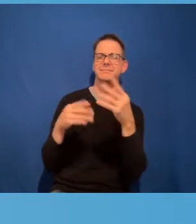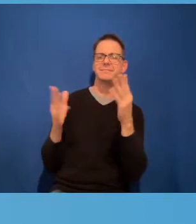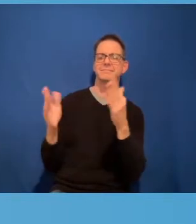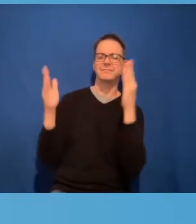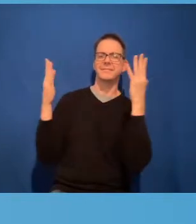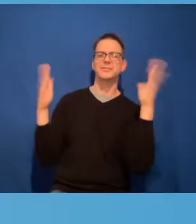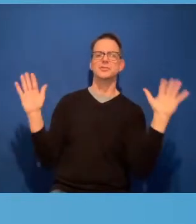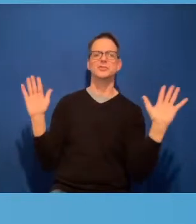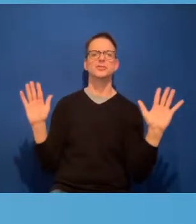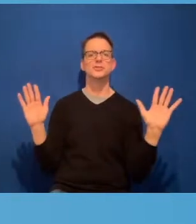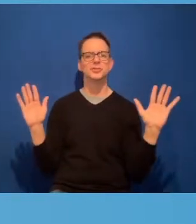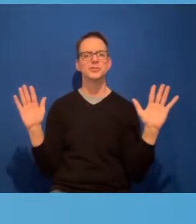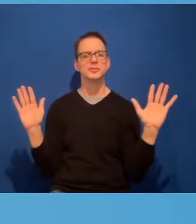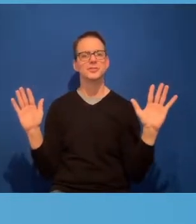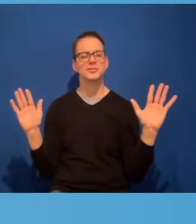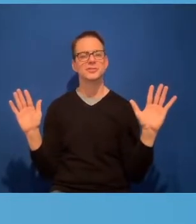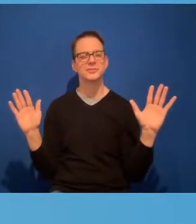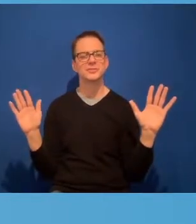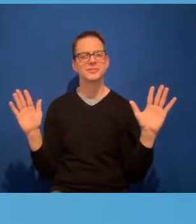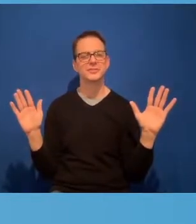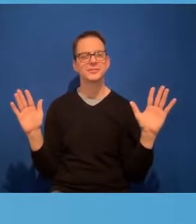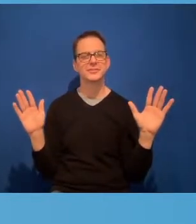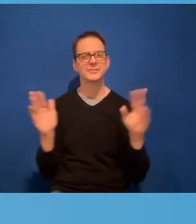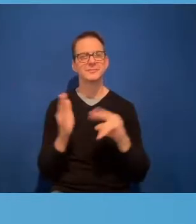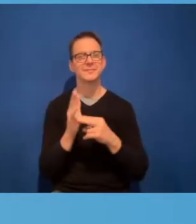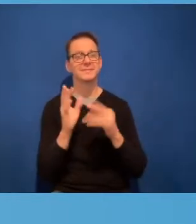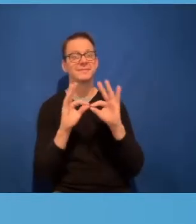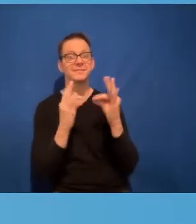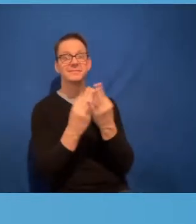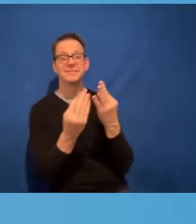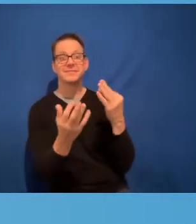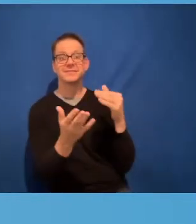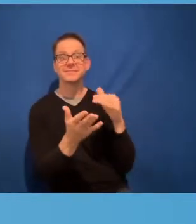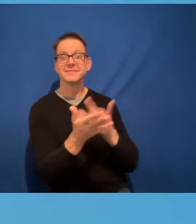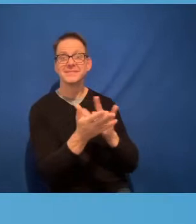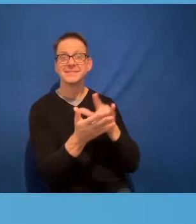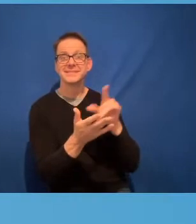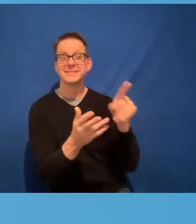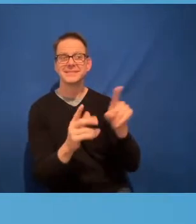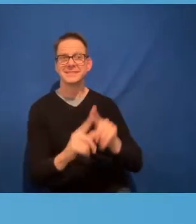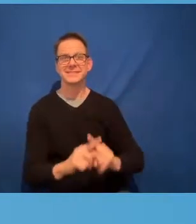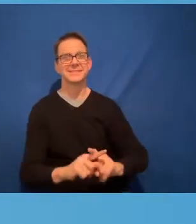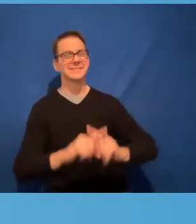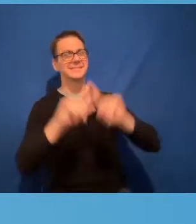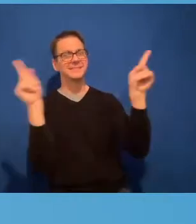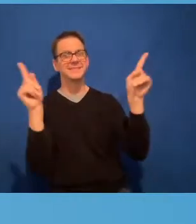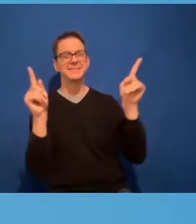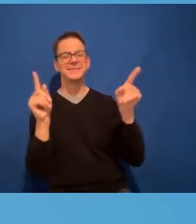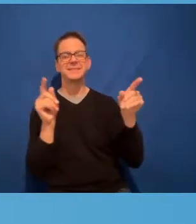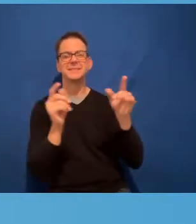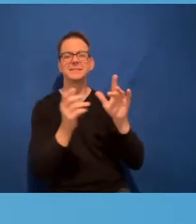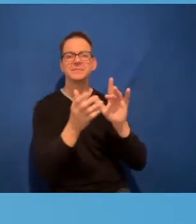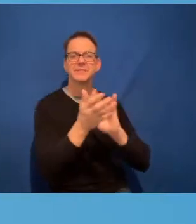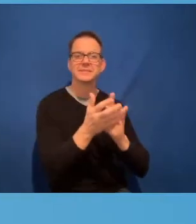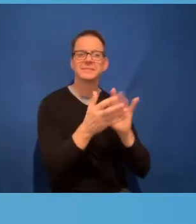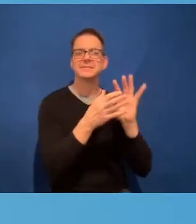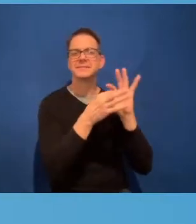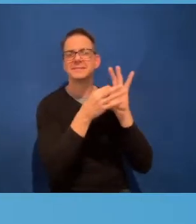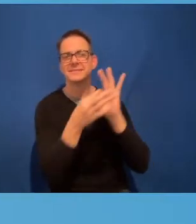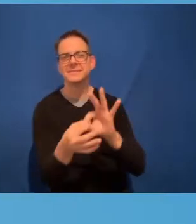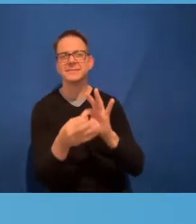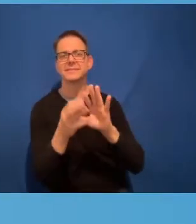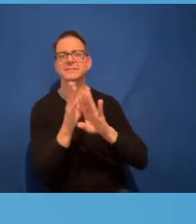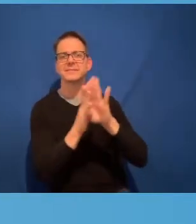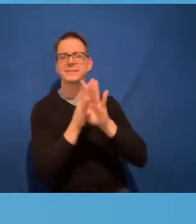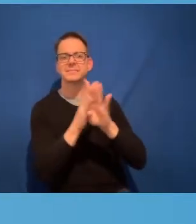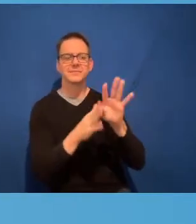family medicine different from a lot of other medicine is that relationship that builds up over time, where the family doctor gets